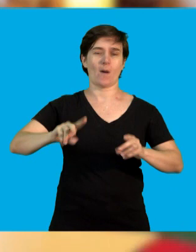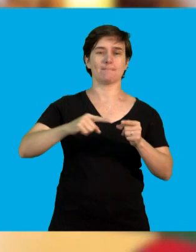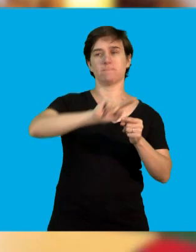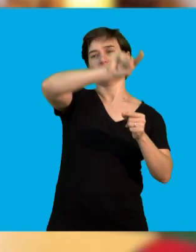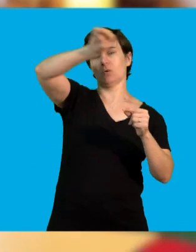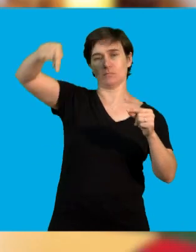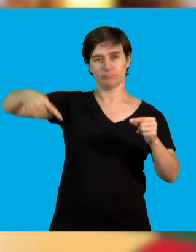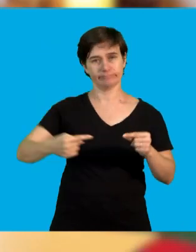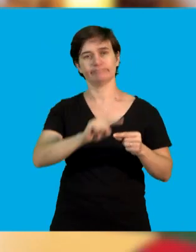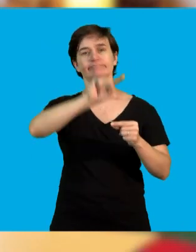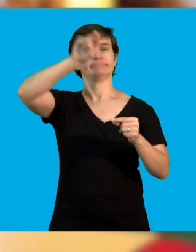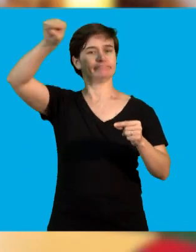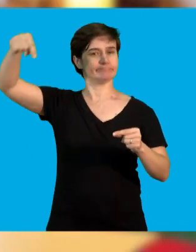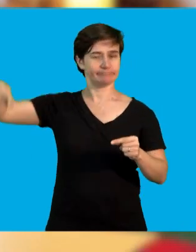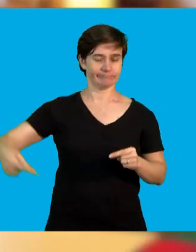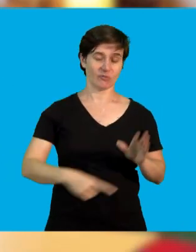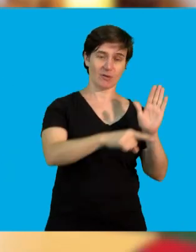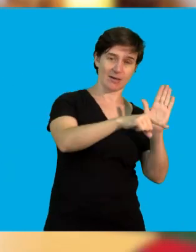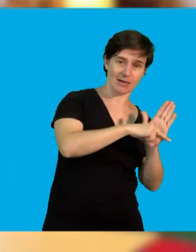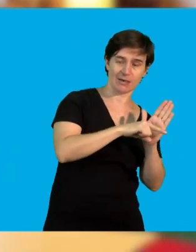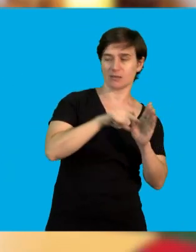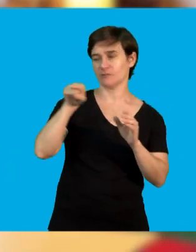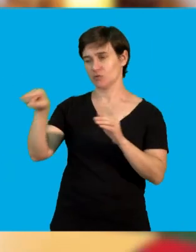one pathway from one point to the other, from the